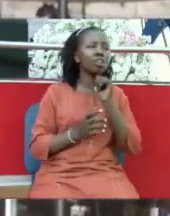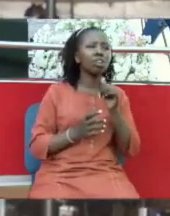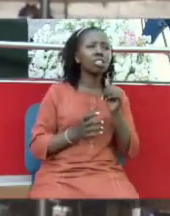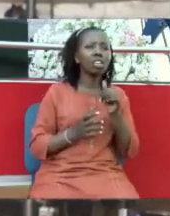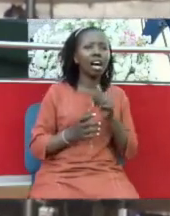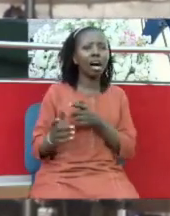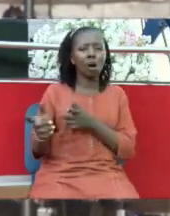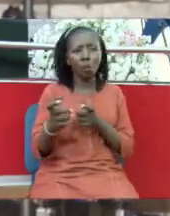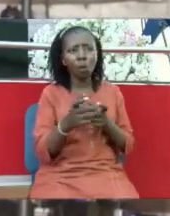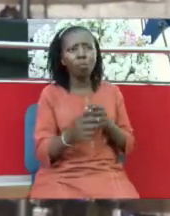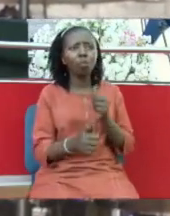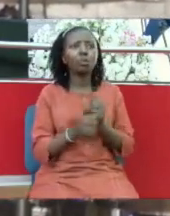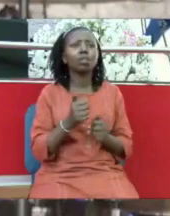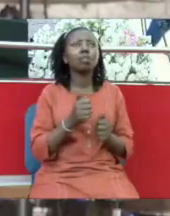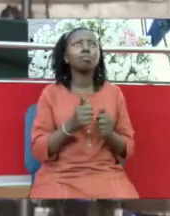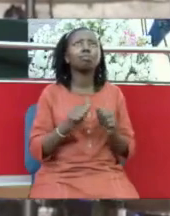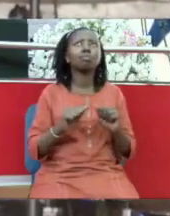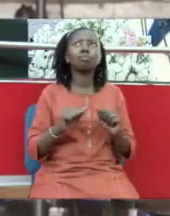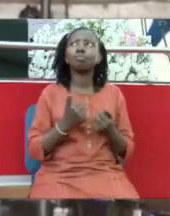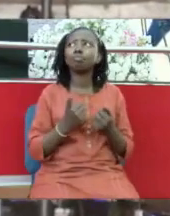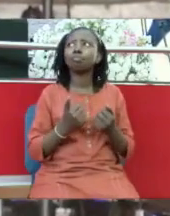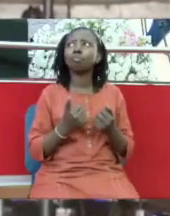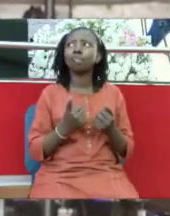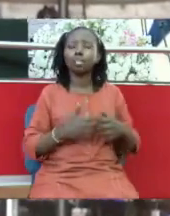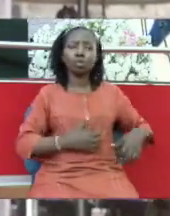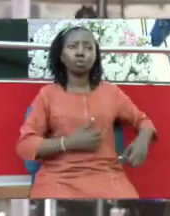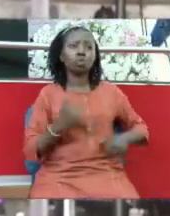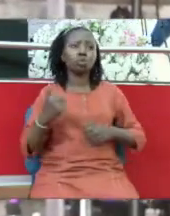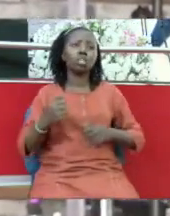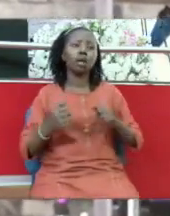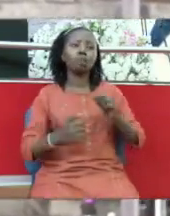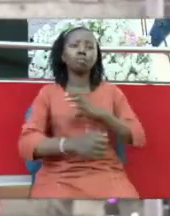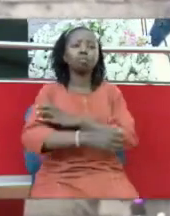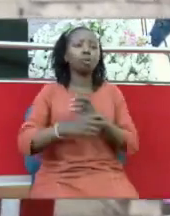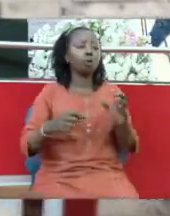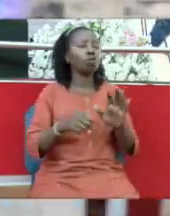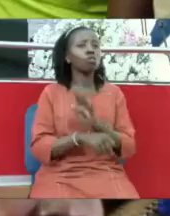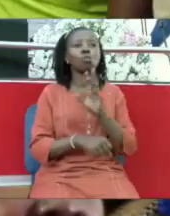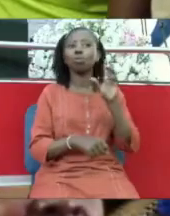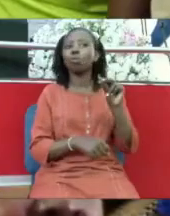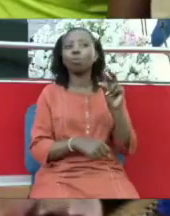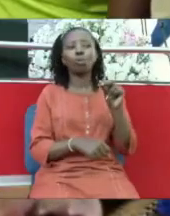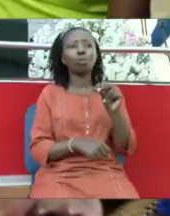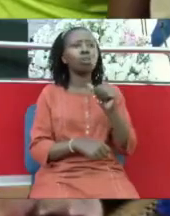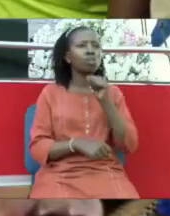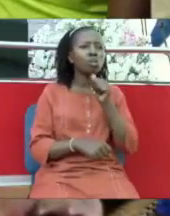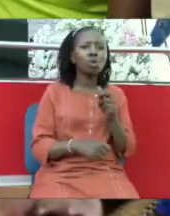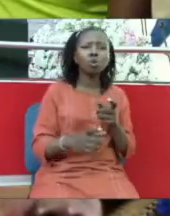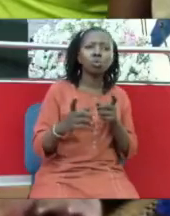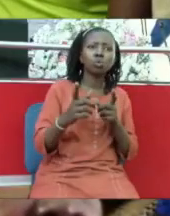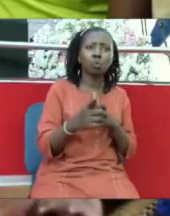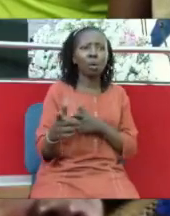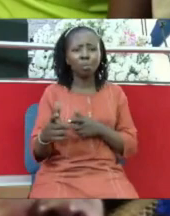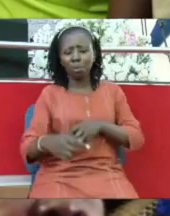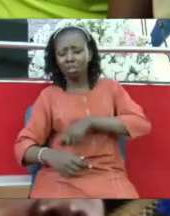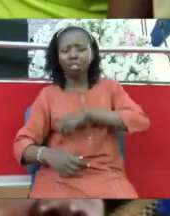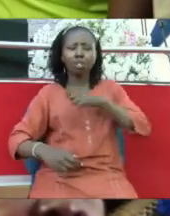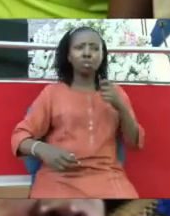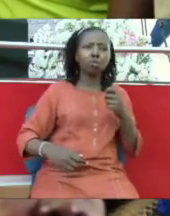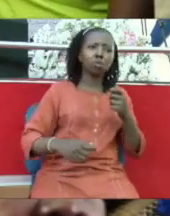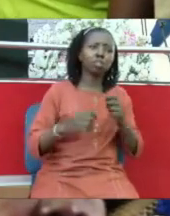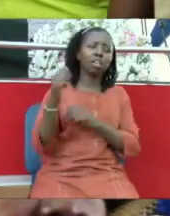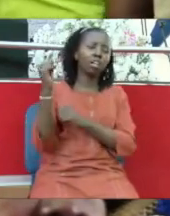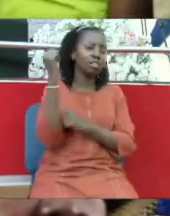Si silaha ambazo hufanya askari awe mwenye nguvu. Please remember that as I finish. Kumbuka hilo unapomaliza. It is not the weapons that make the soldier powerful.